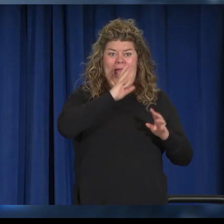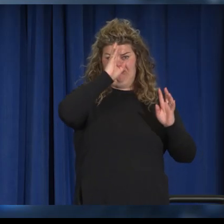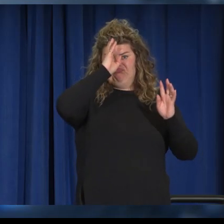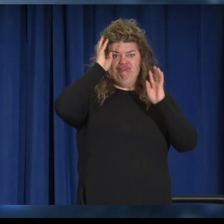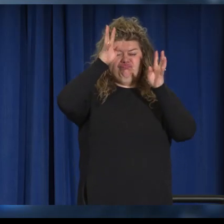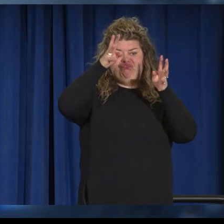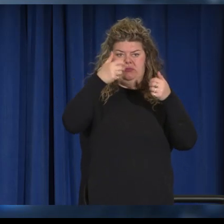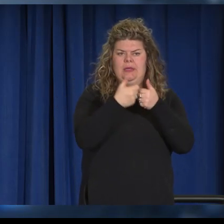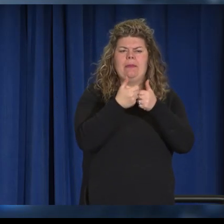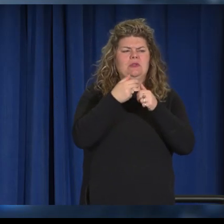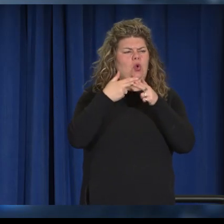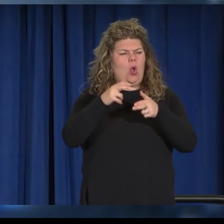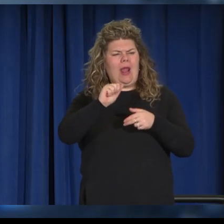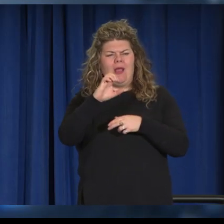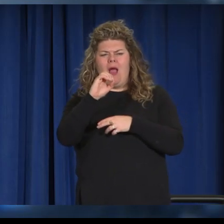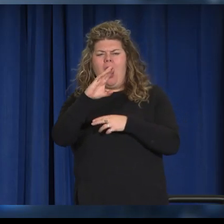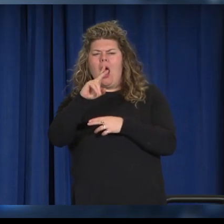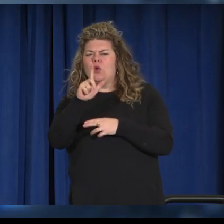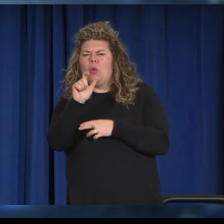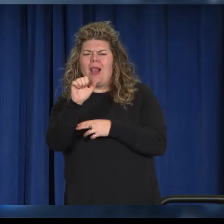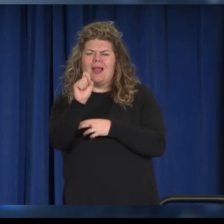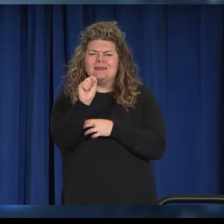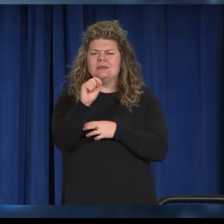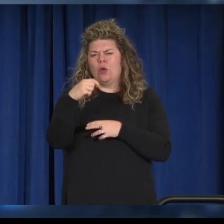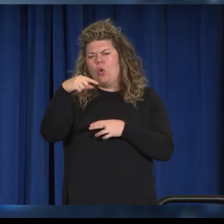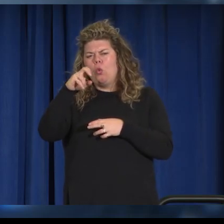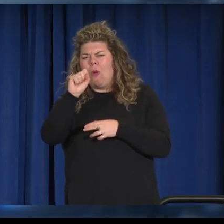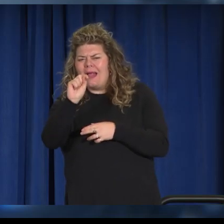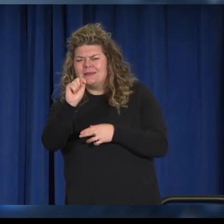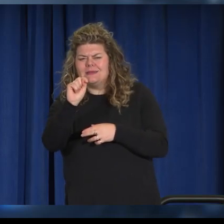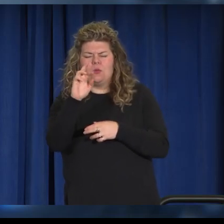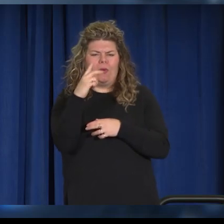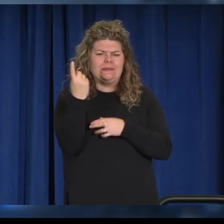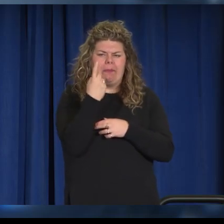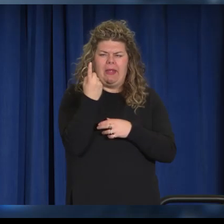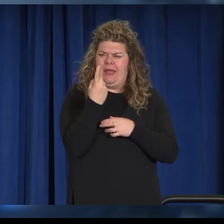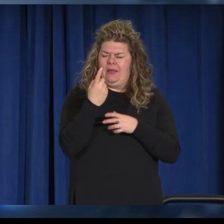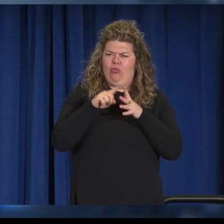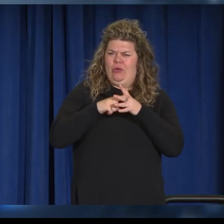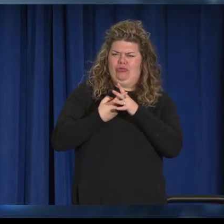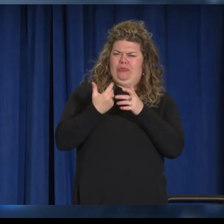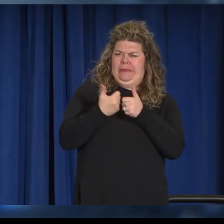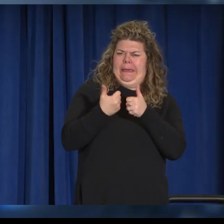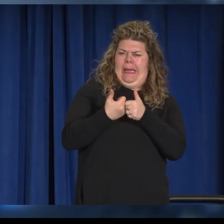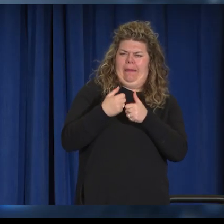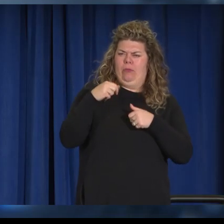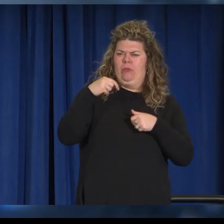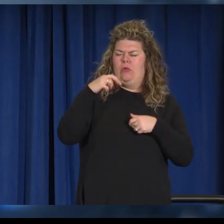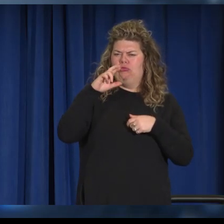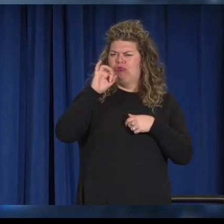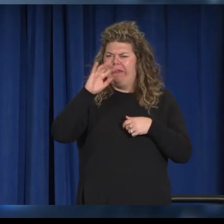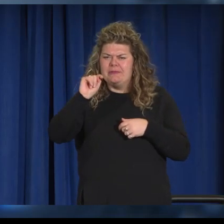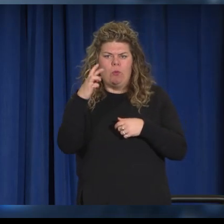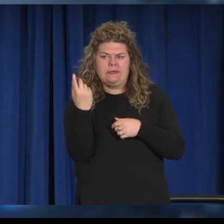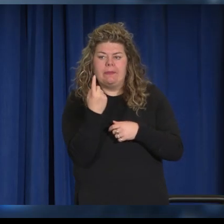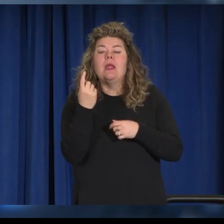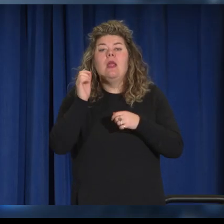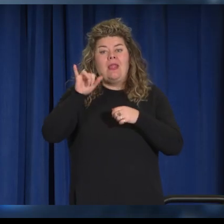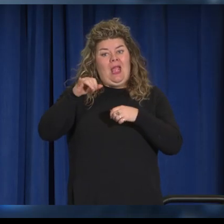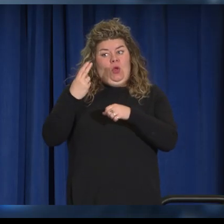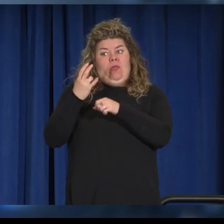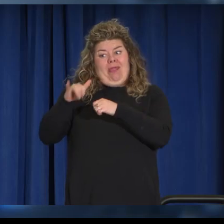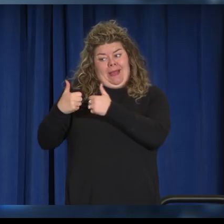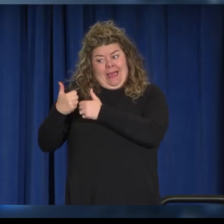like Oculus Quest or the original Rift, that was tethered. But using that with teachers